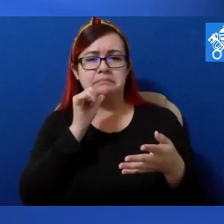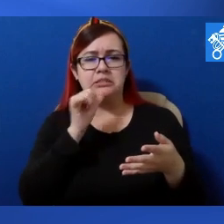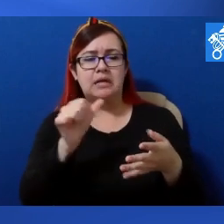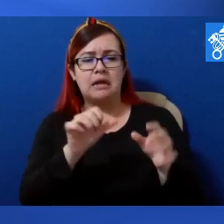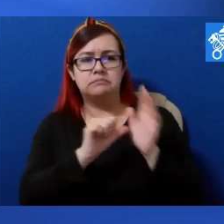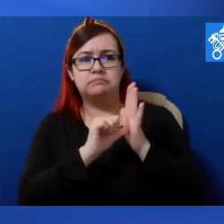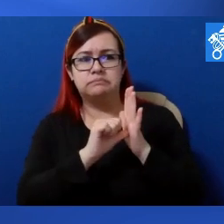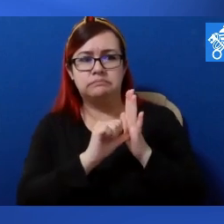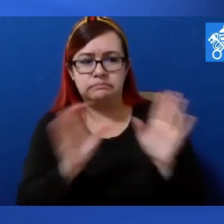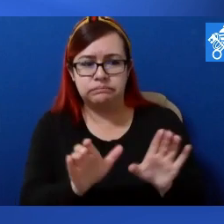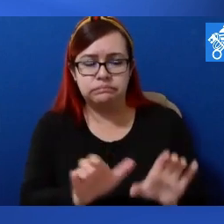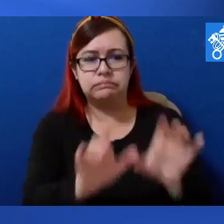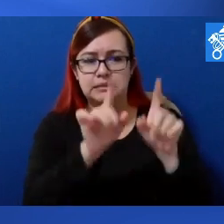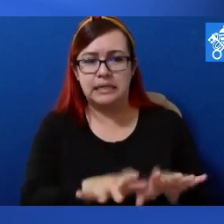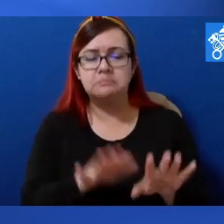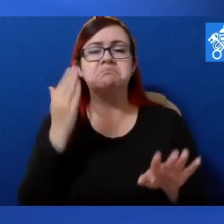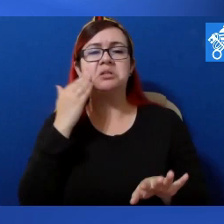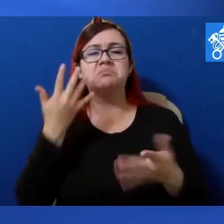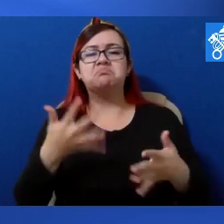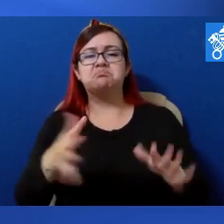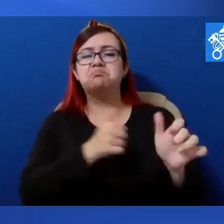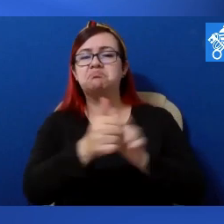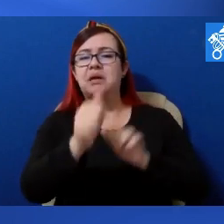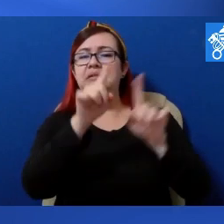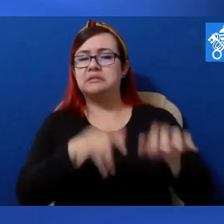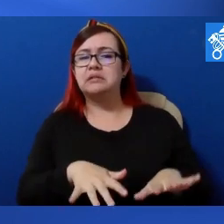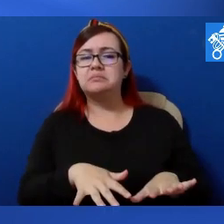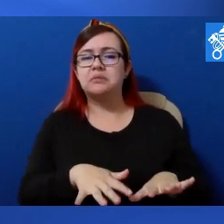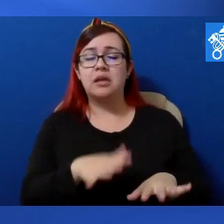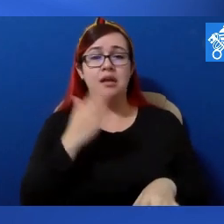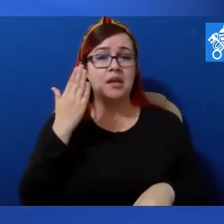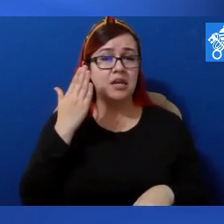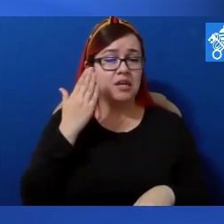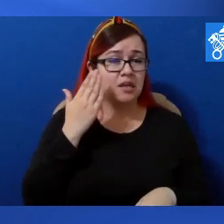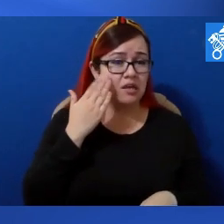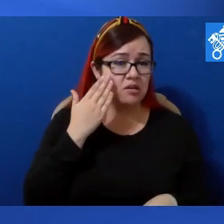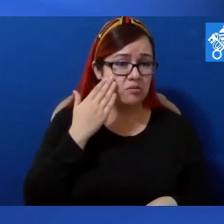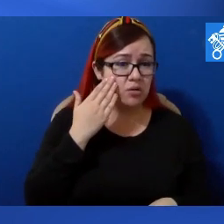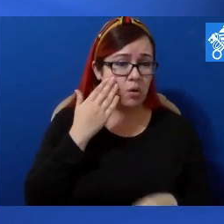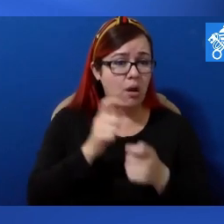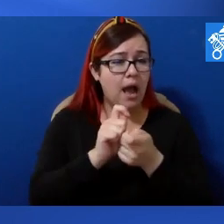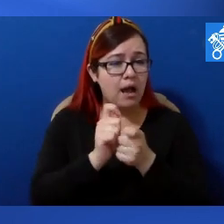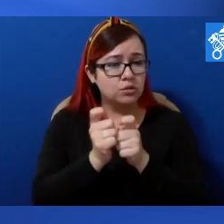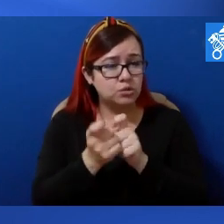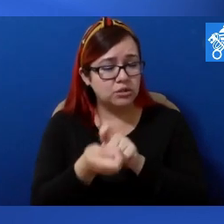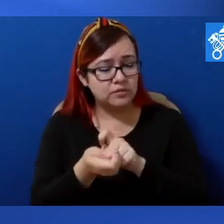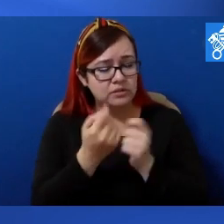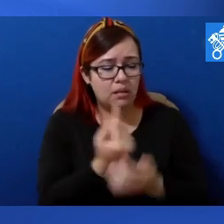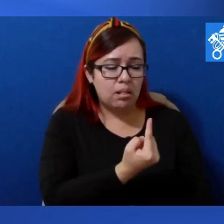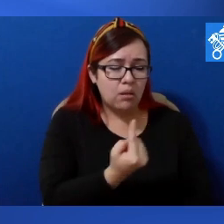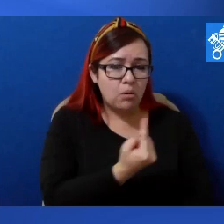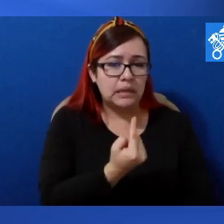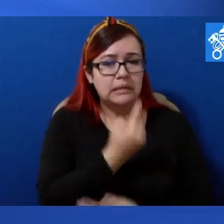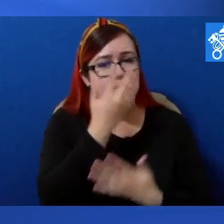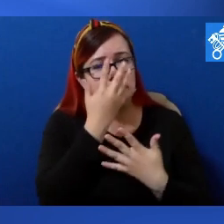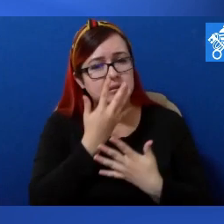subject, he does not insist. The student has passed the test. If we know how to traverse